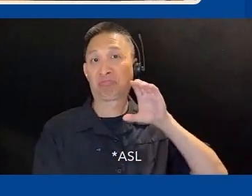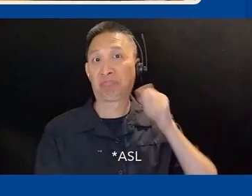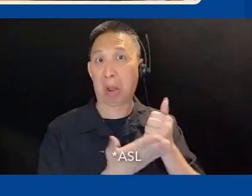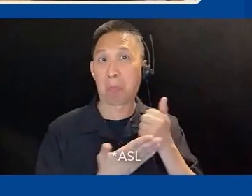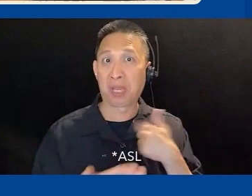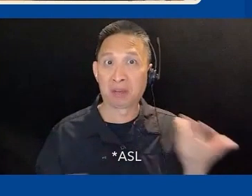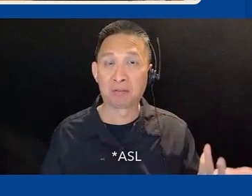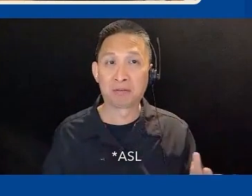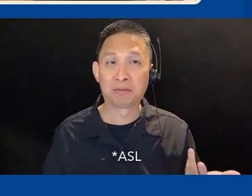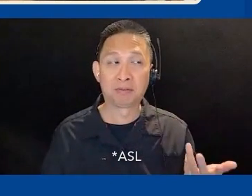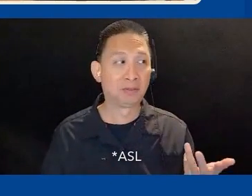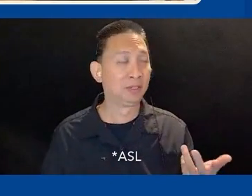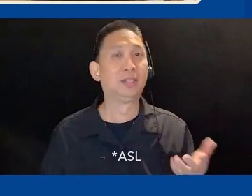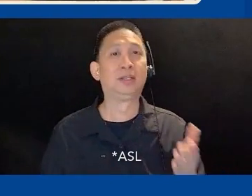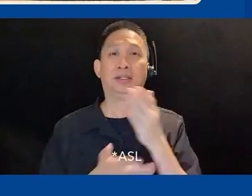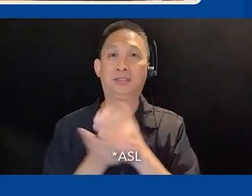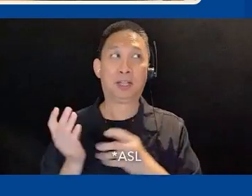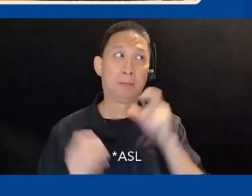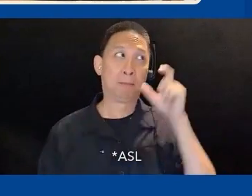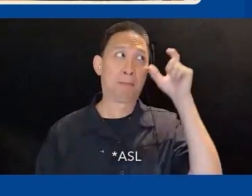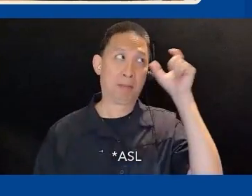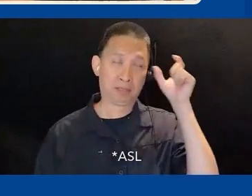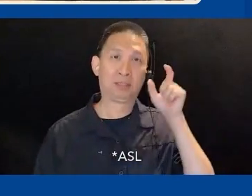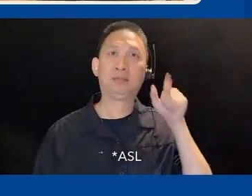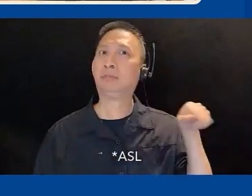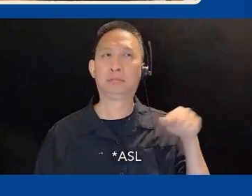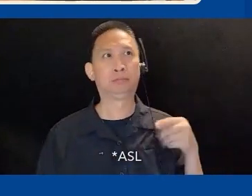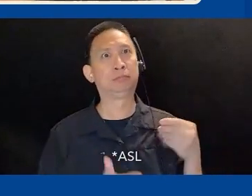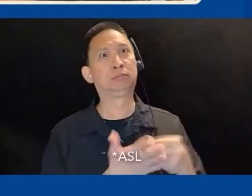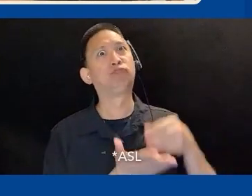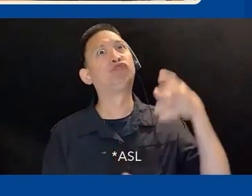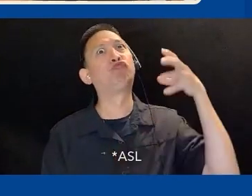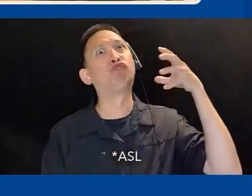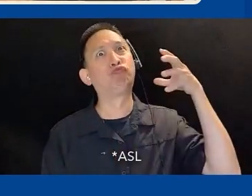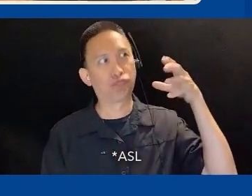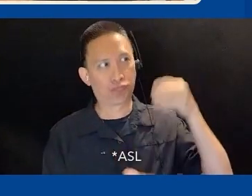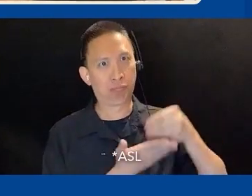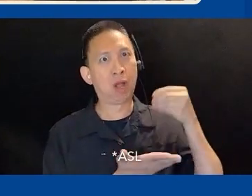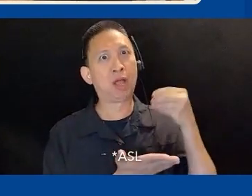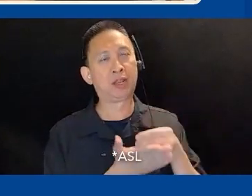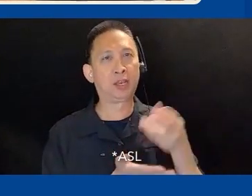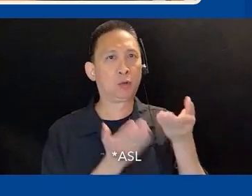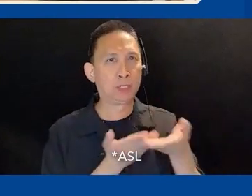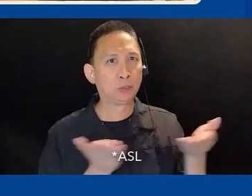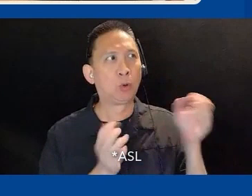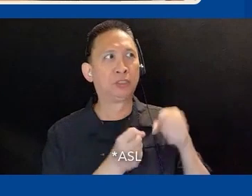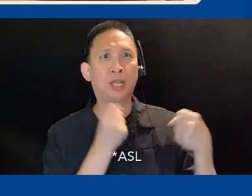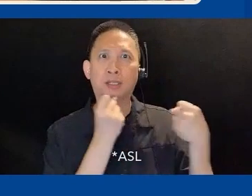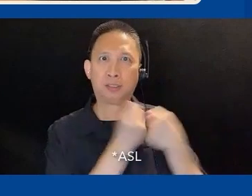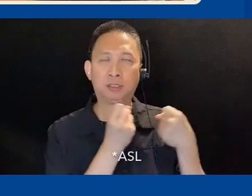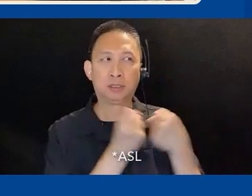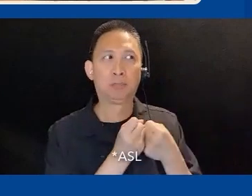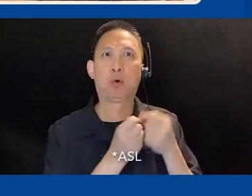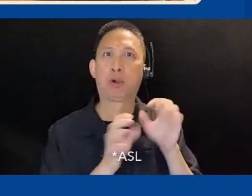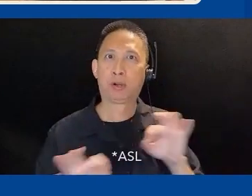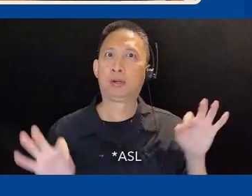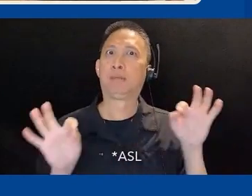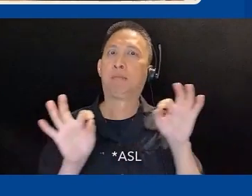community that have immense resources that could support these really, really critical